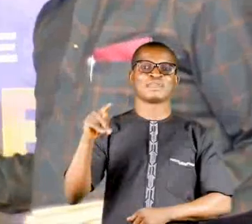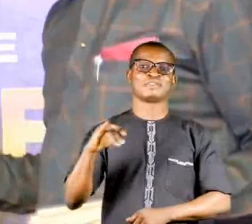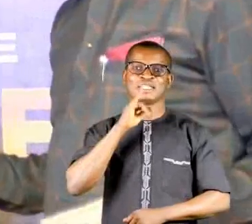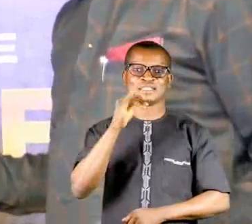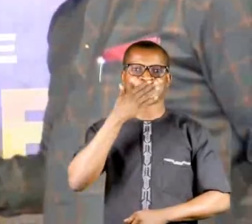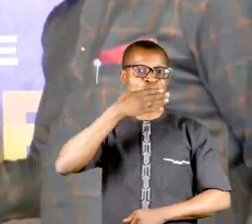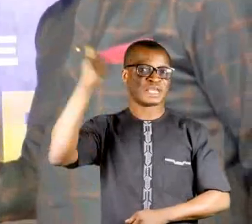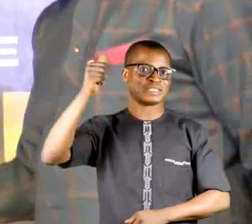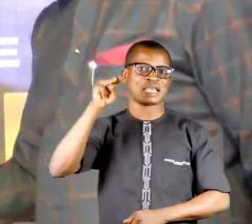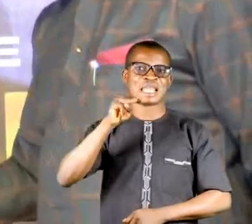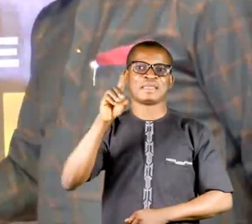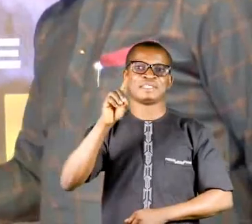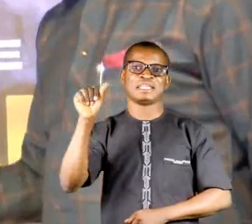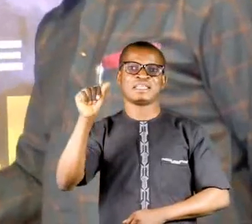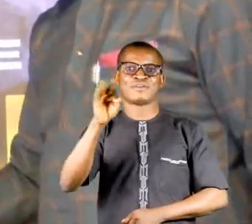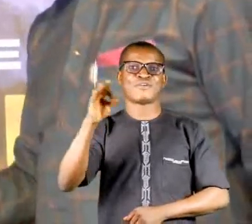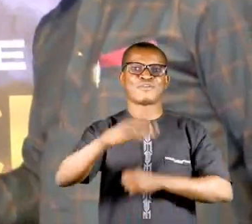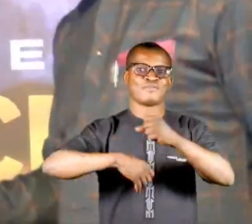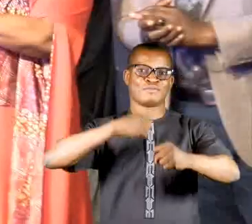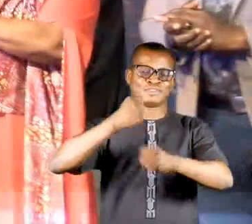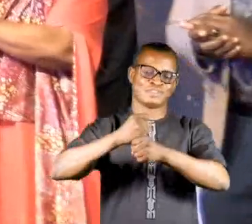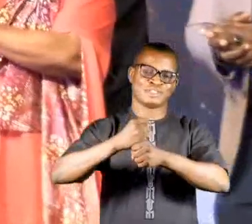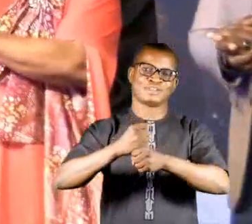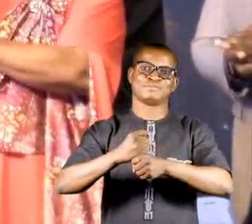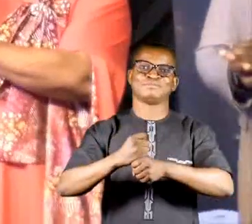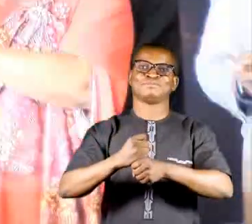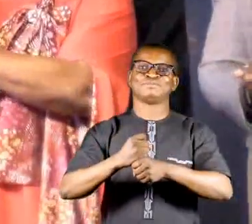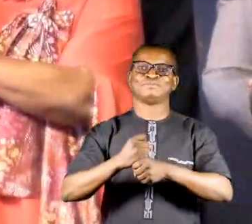NAPTIP is the Best MDA of the Year.